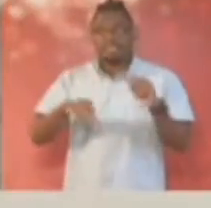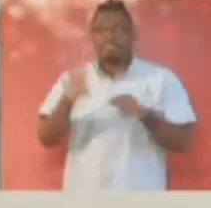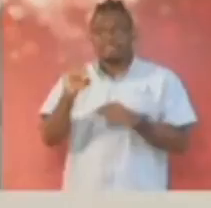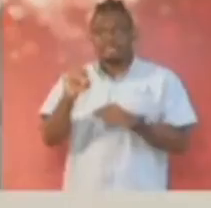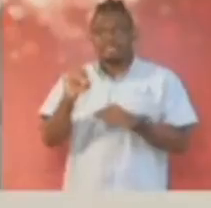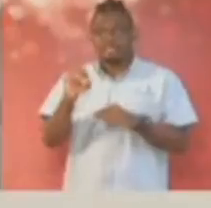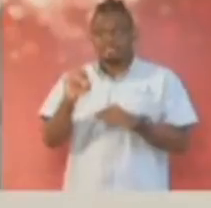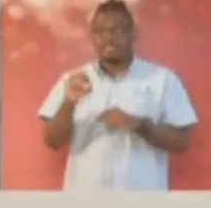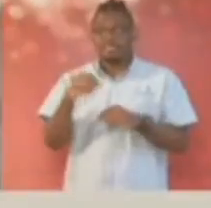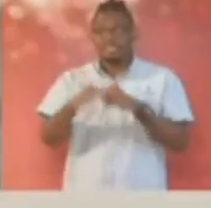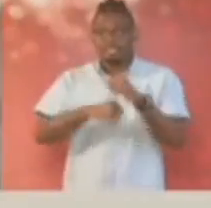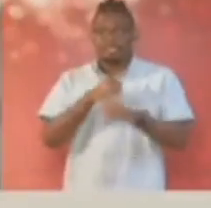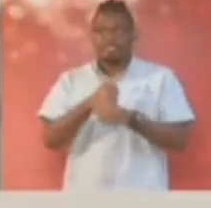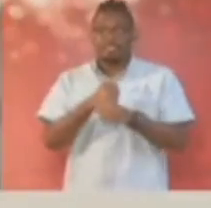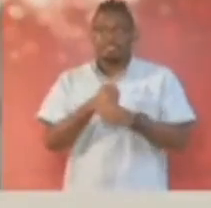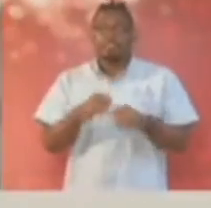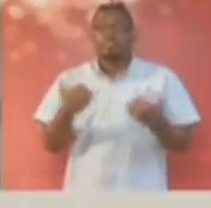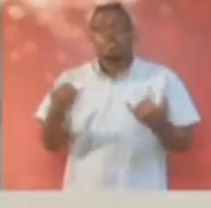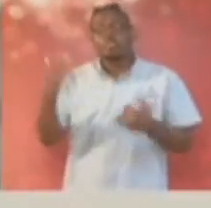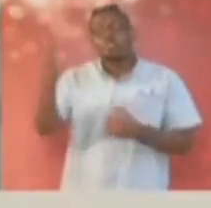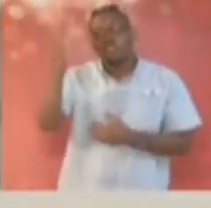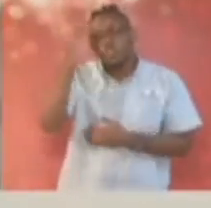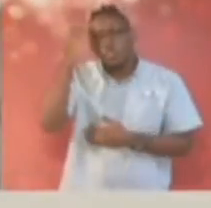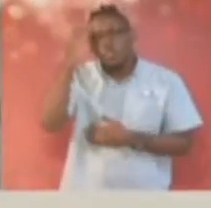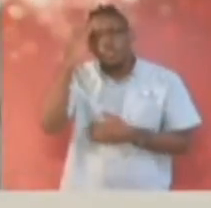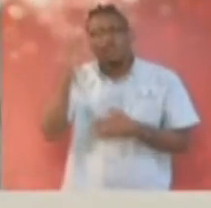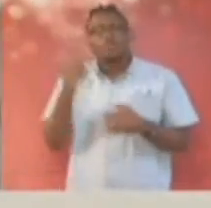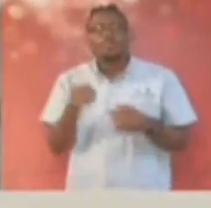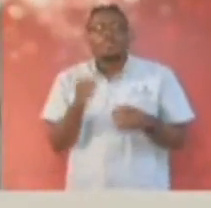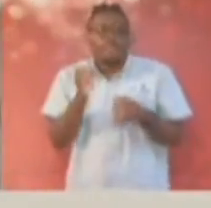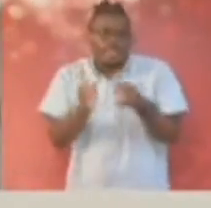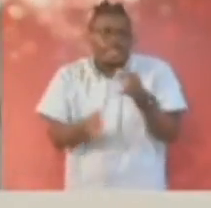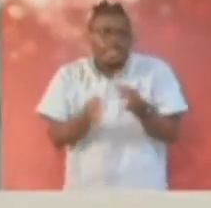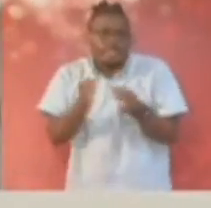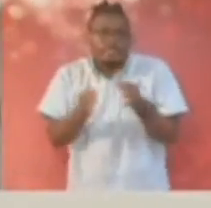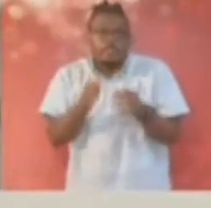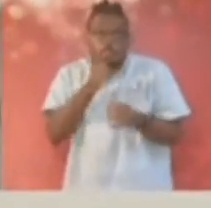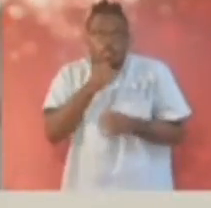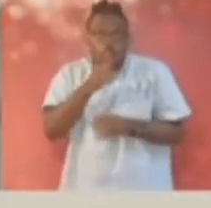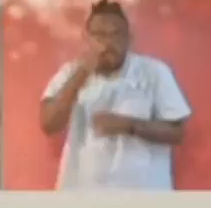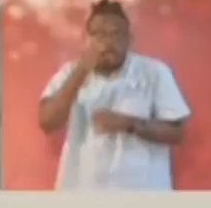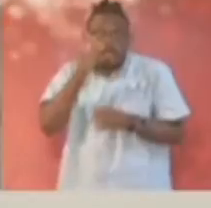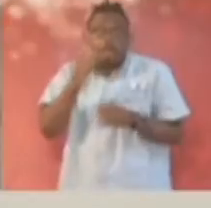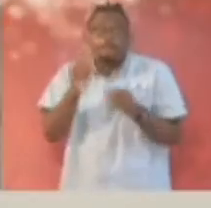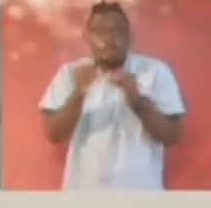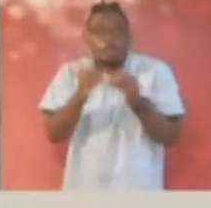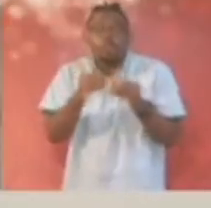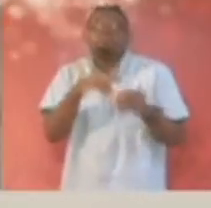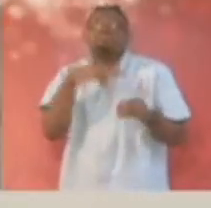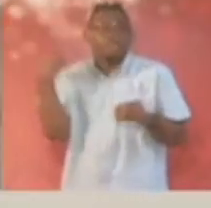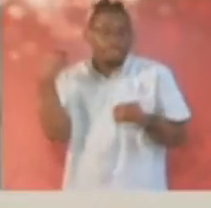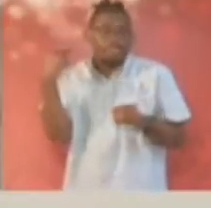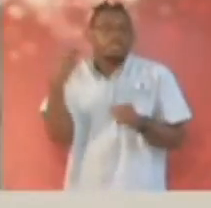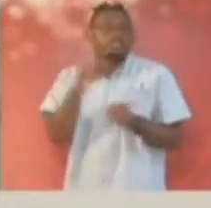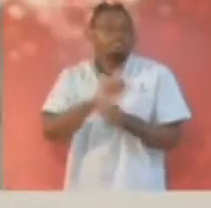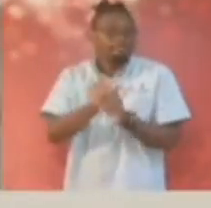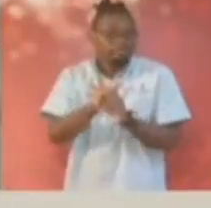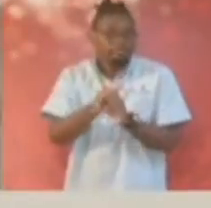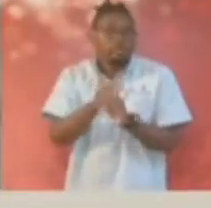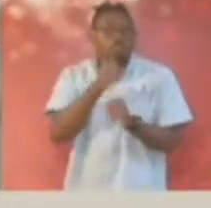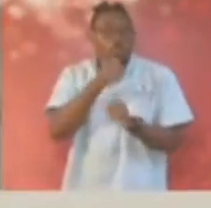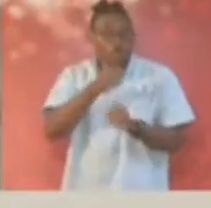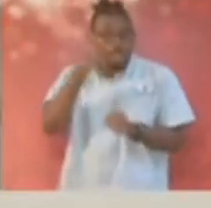age is a risk factor, as you've heard Dr. I.A.N mention quite often. So you have aging population, and you've